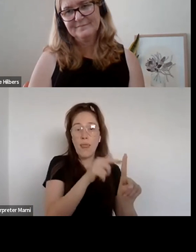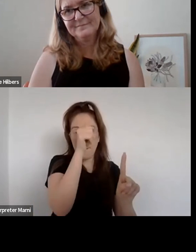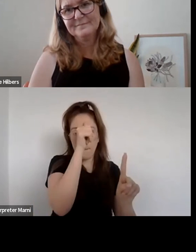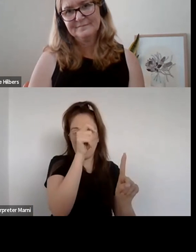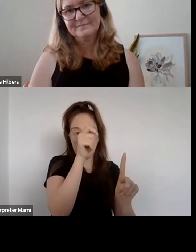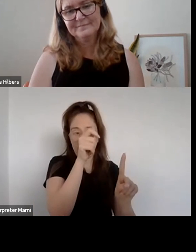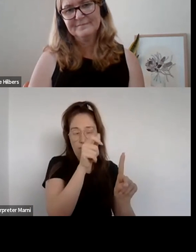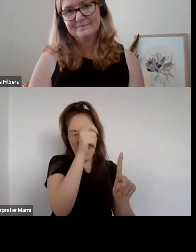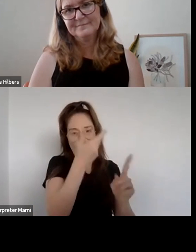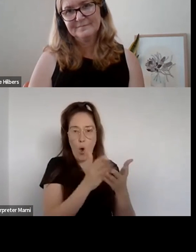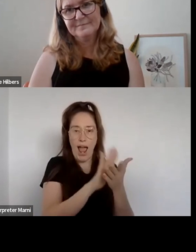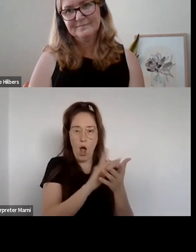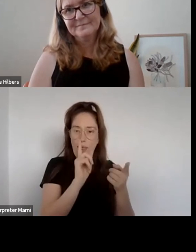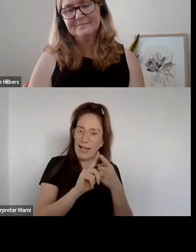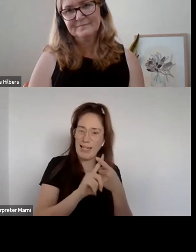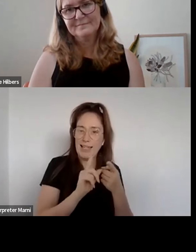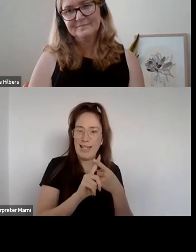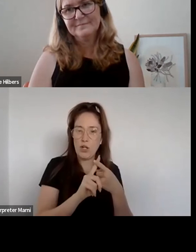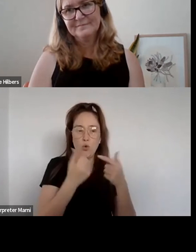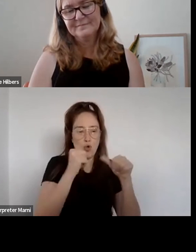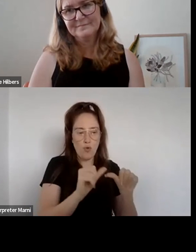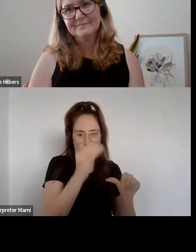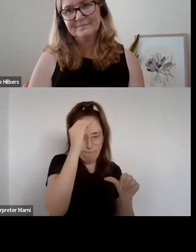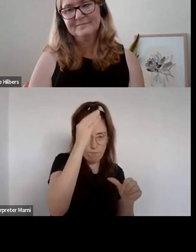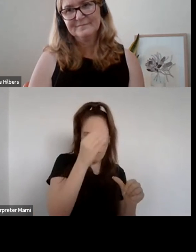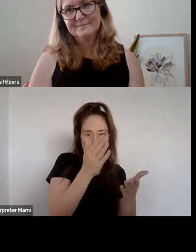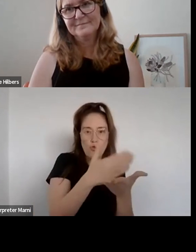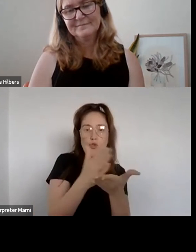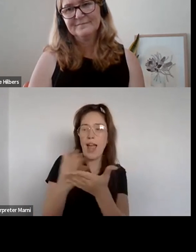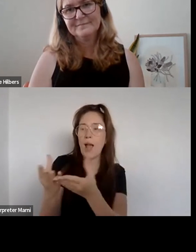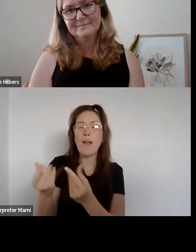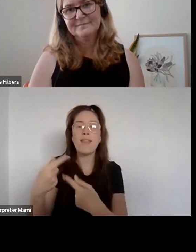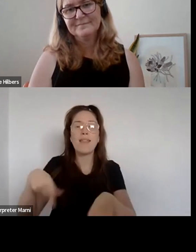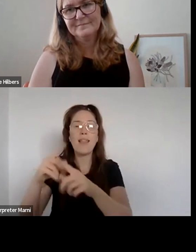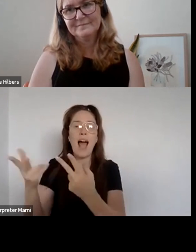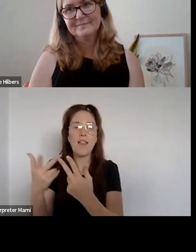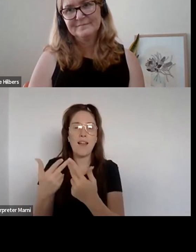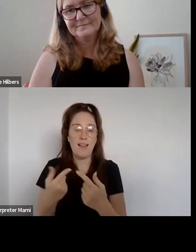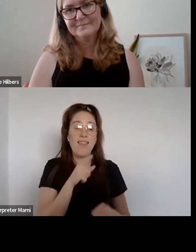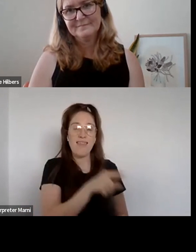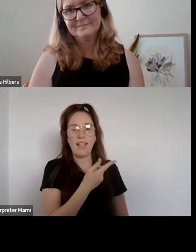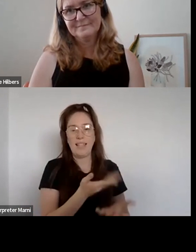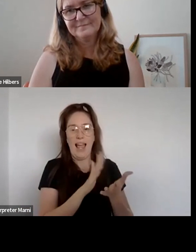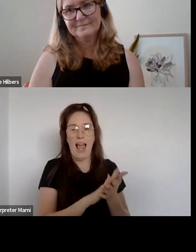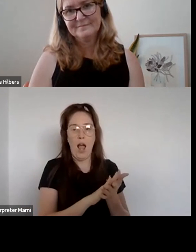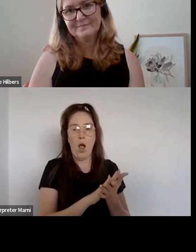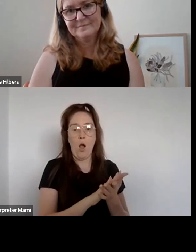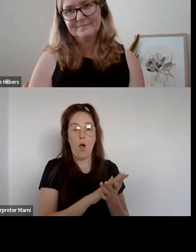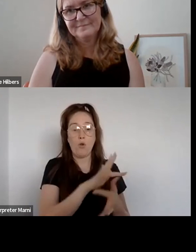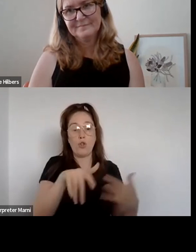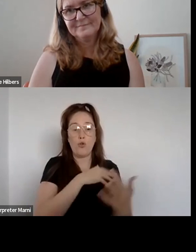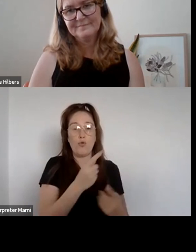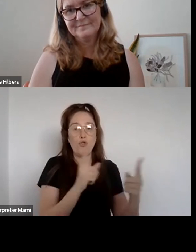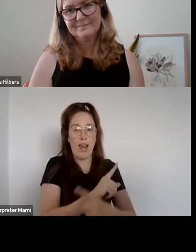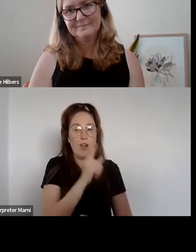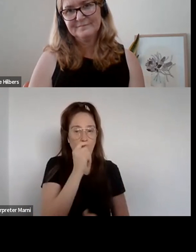again and to share that knowledge with other people. And that this is the way that we are going to make social change, is by harnessing this lived